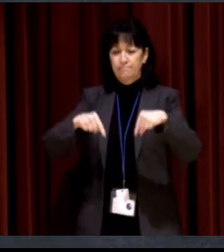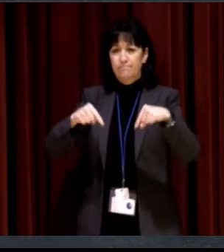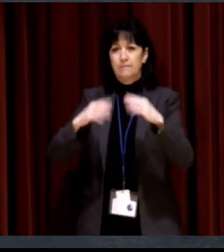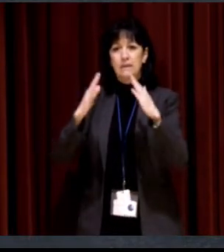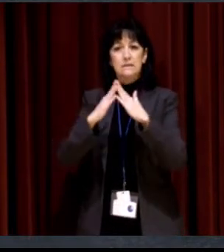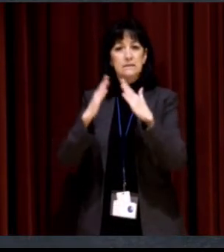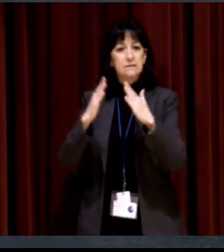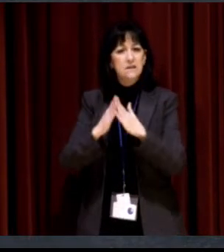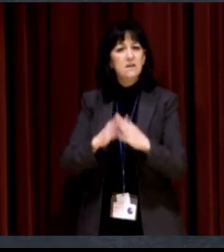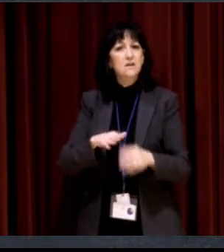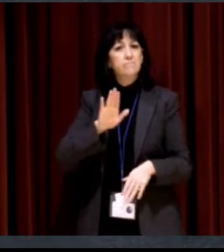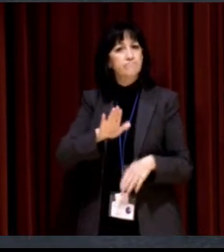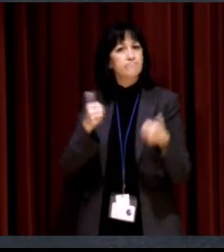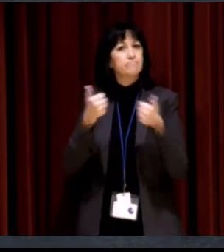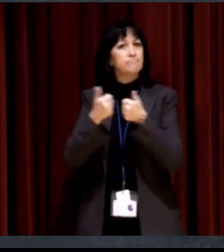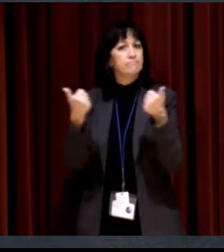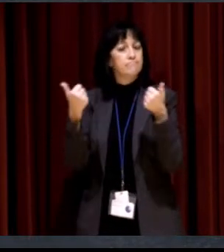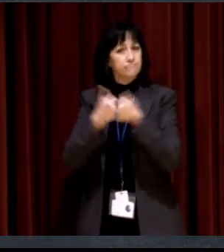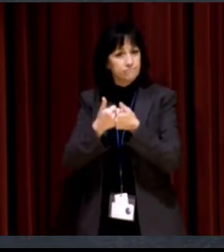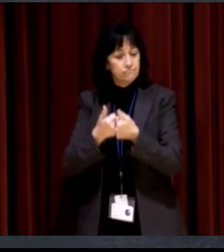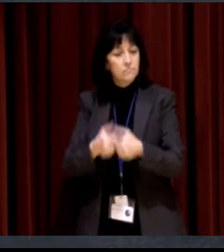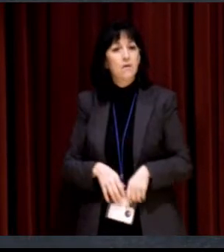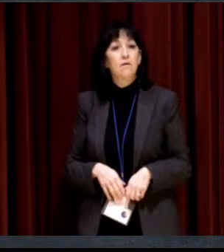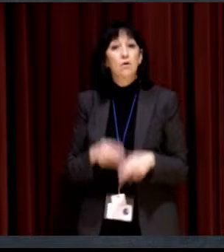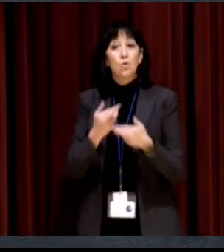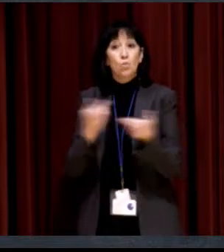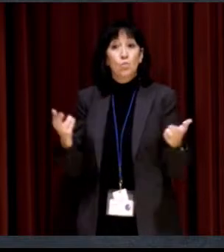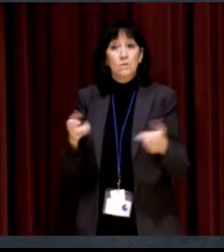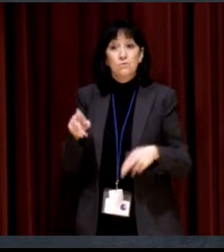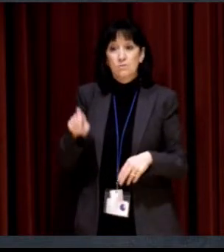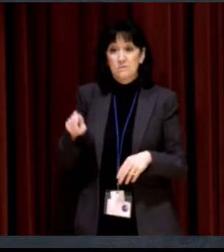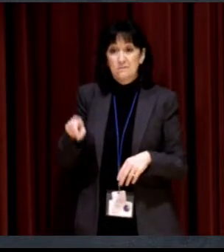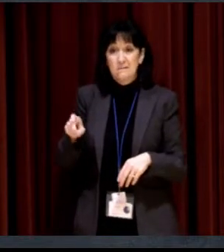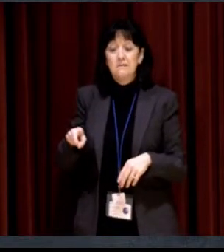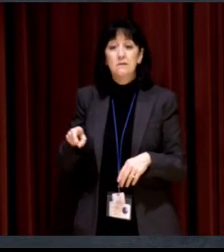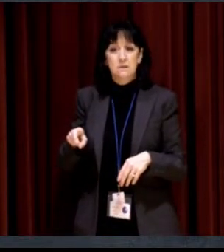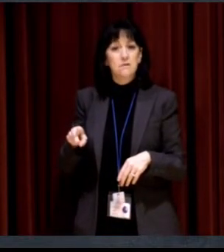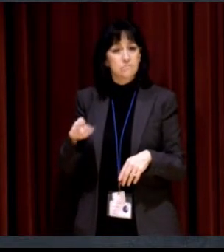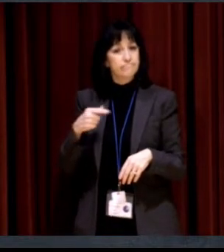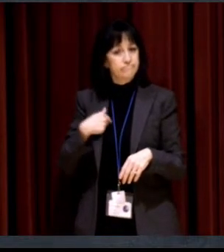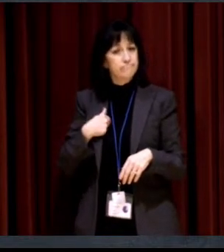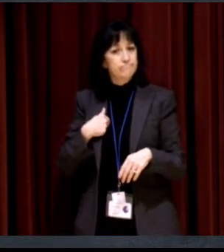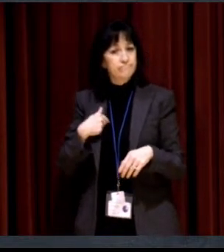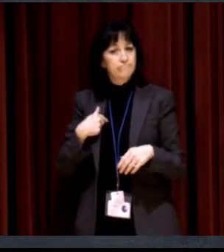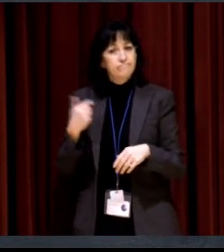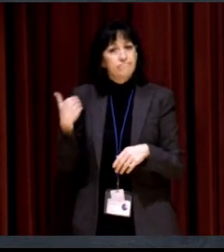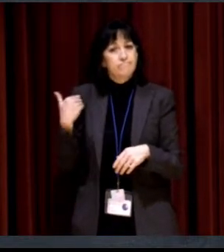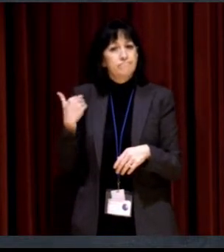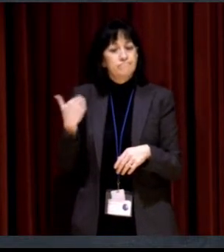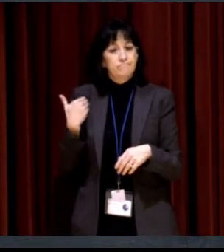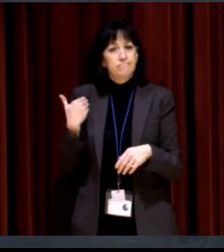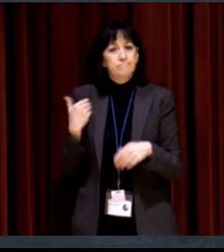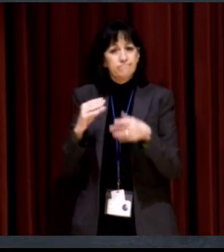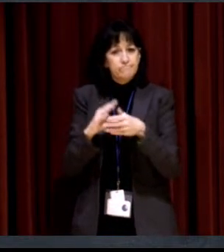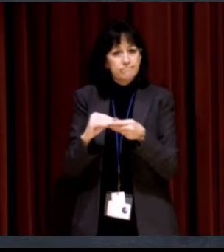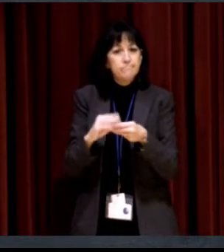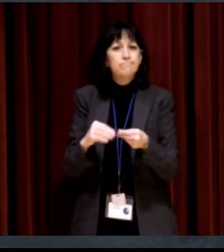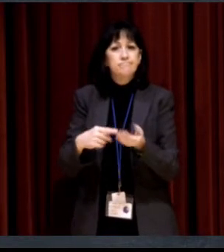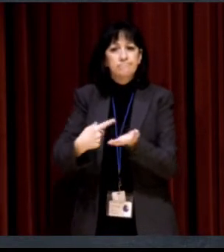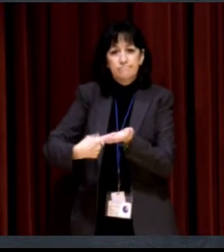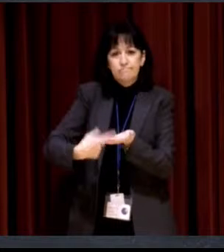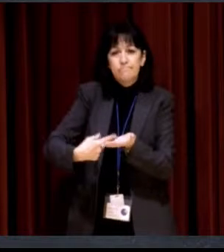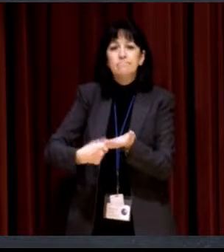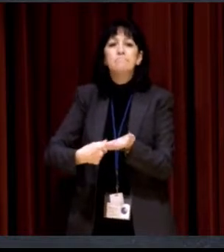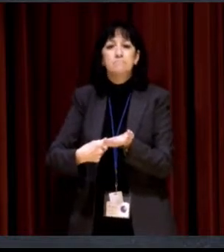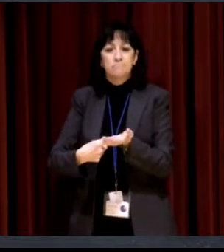as well as additional resources, which we've started to bring even prior to this with our relationship with Christina School